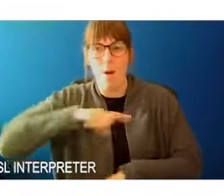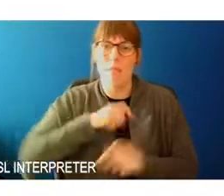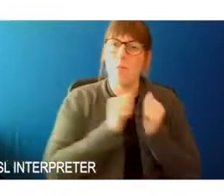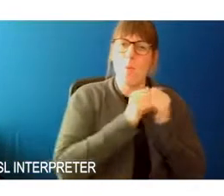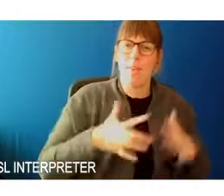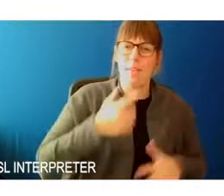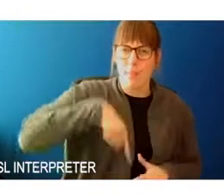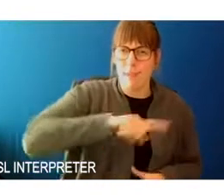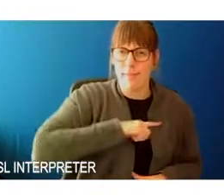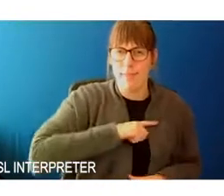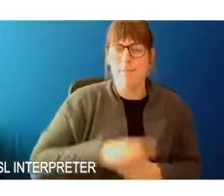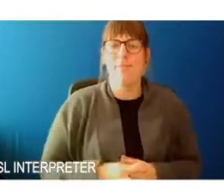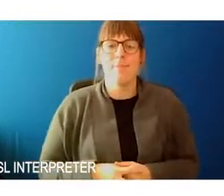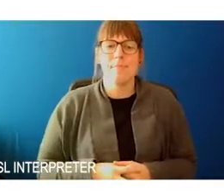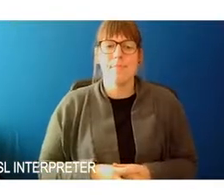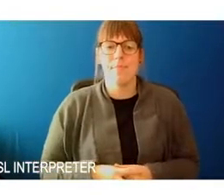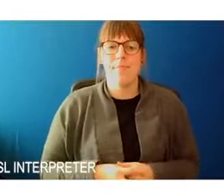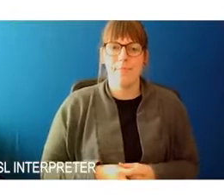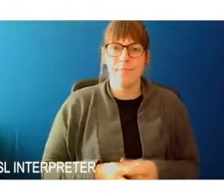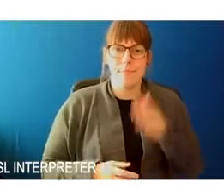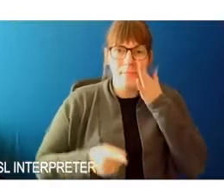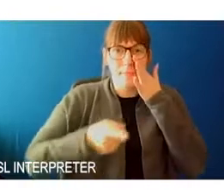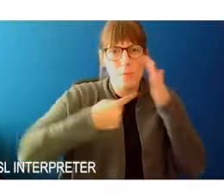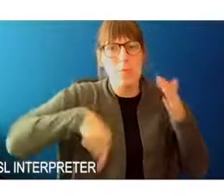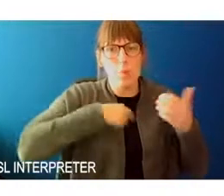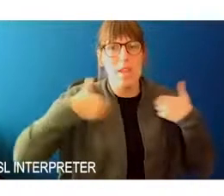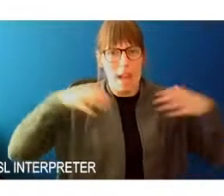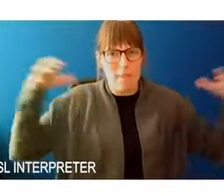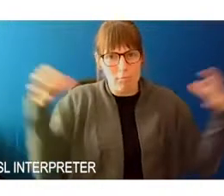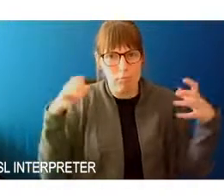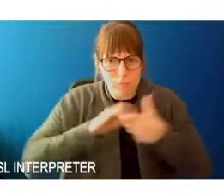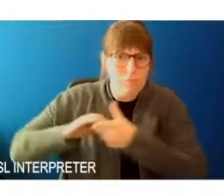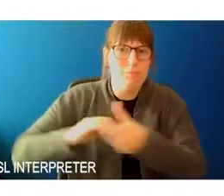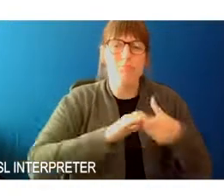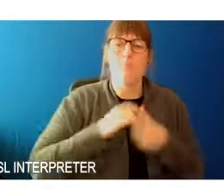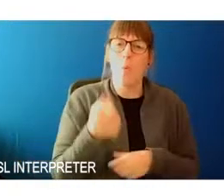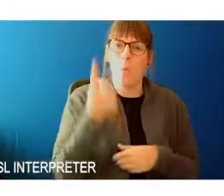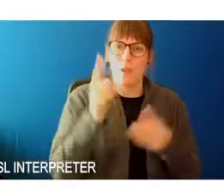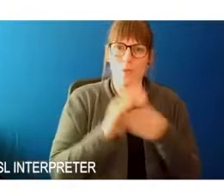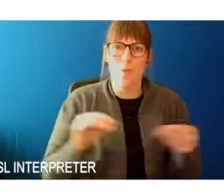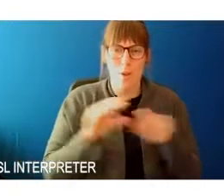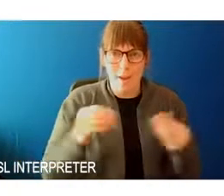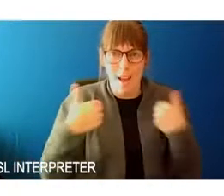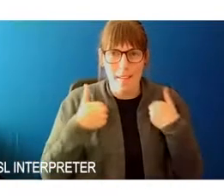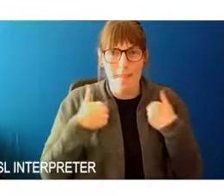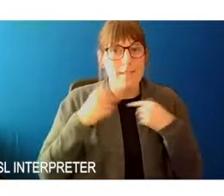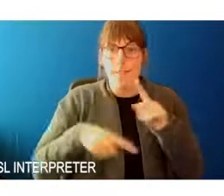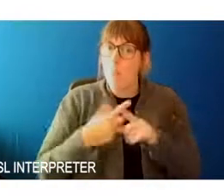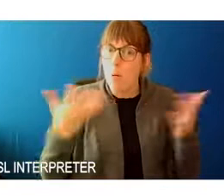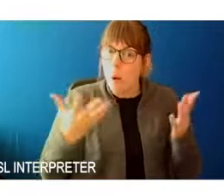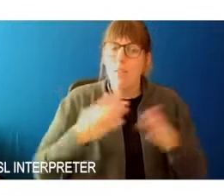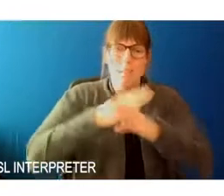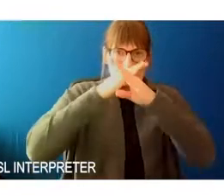nothing about us without us, that we in fact have a single story to tell. And